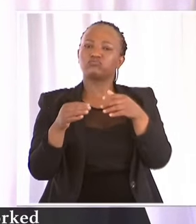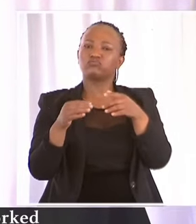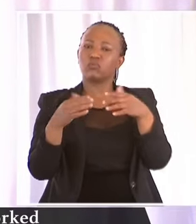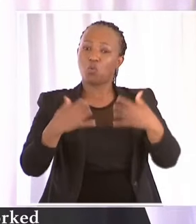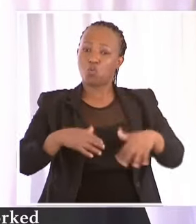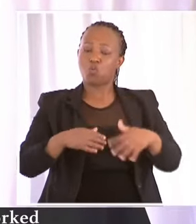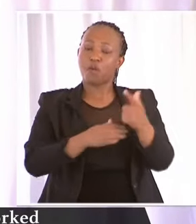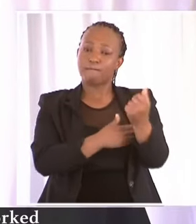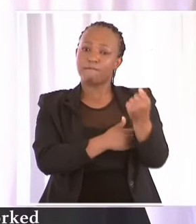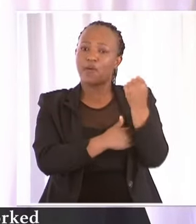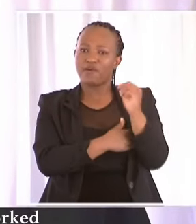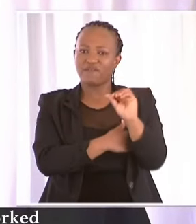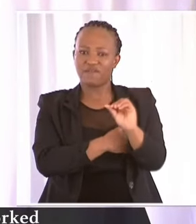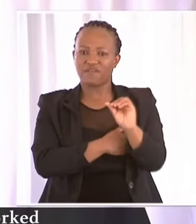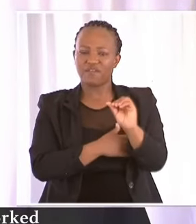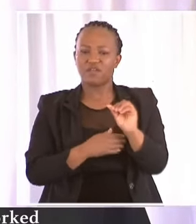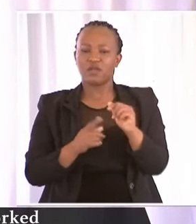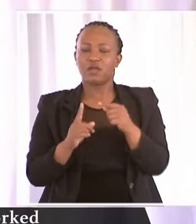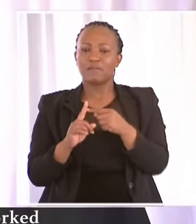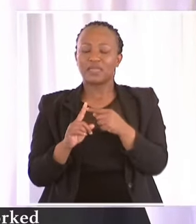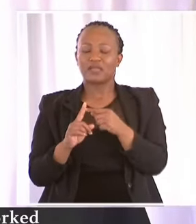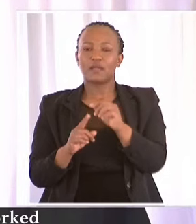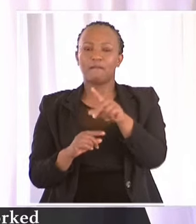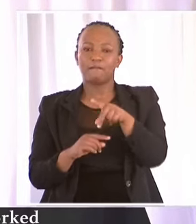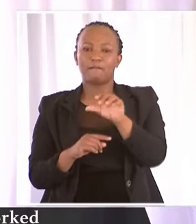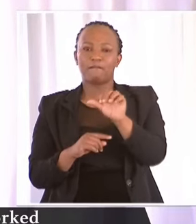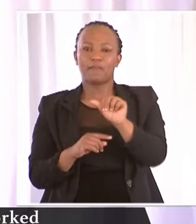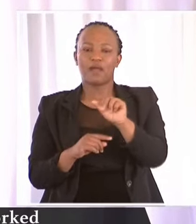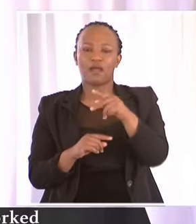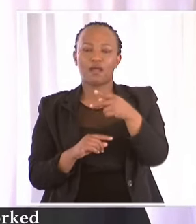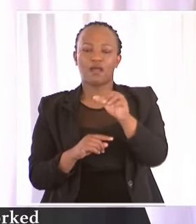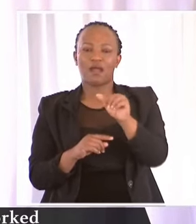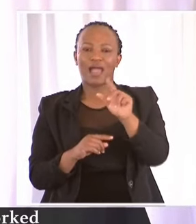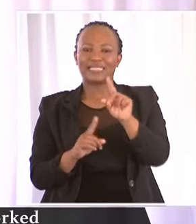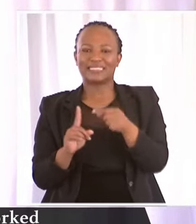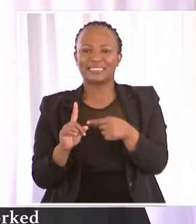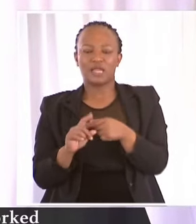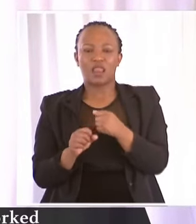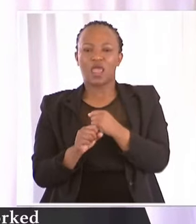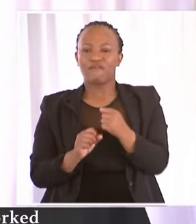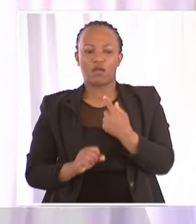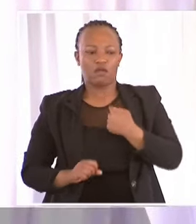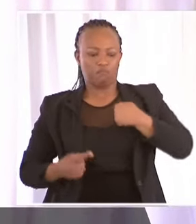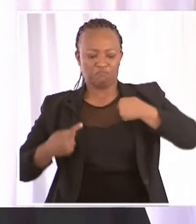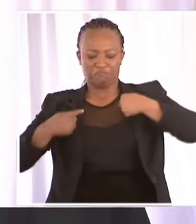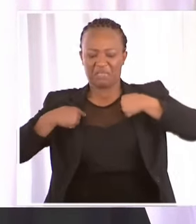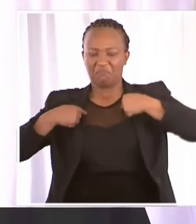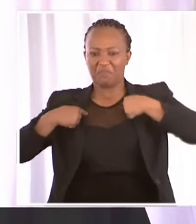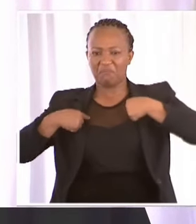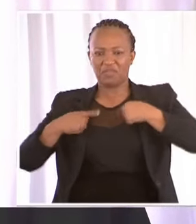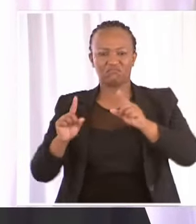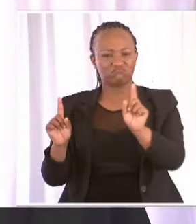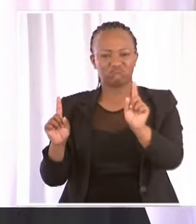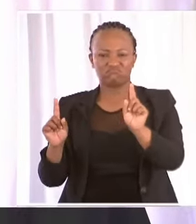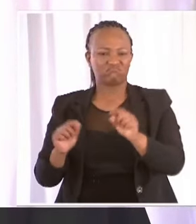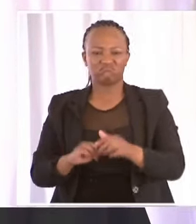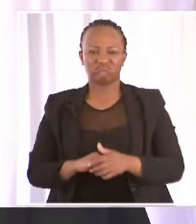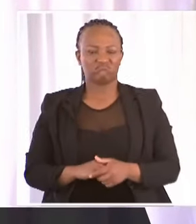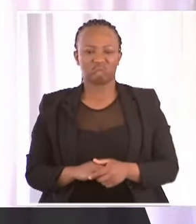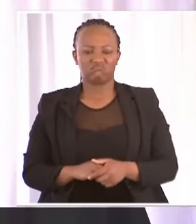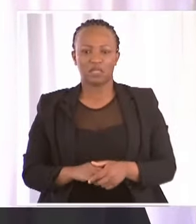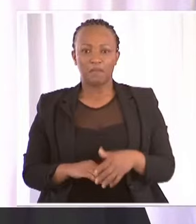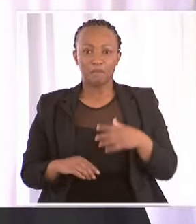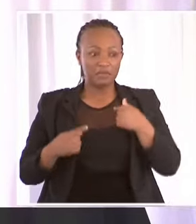was vintage Aziz Pahad. It was never about him. He never sought to